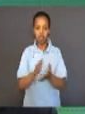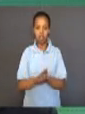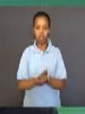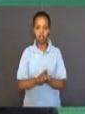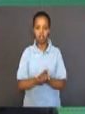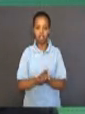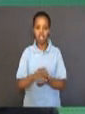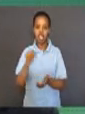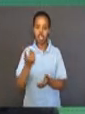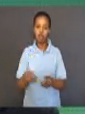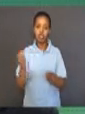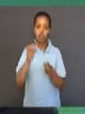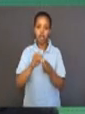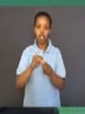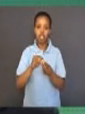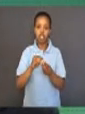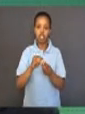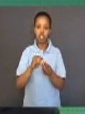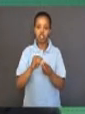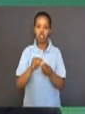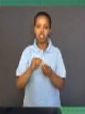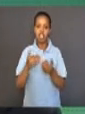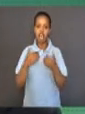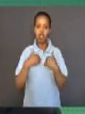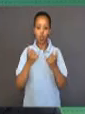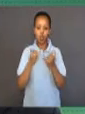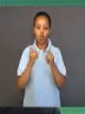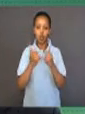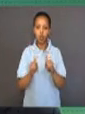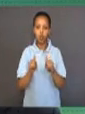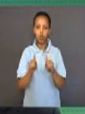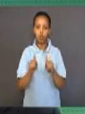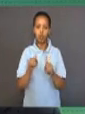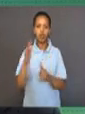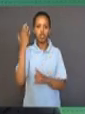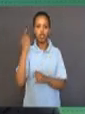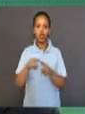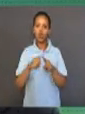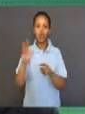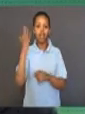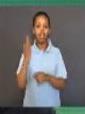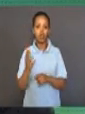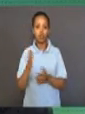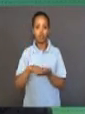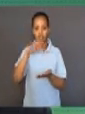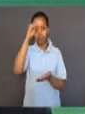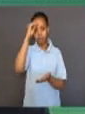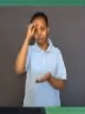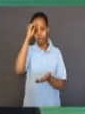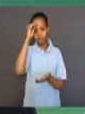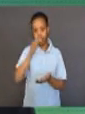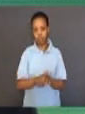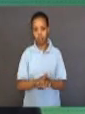learned about the different types of autotrophs and learned about a